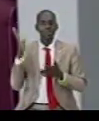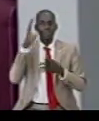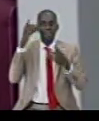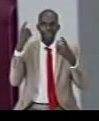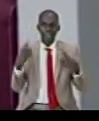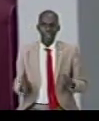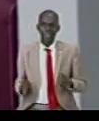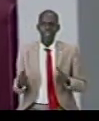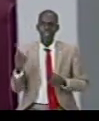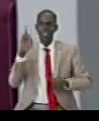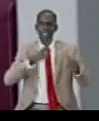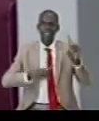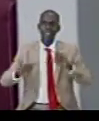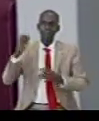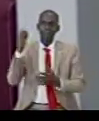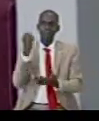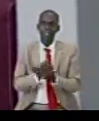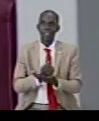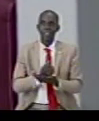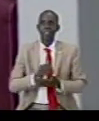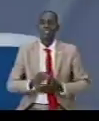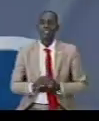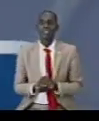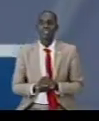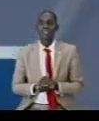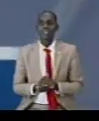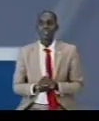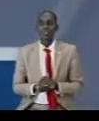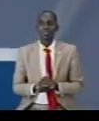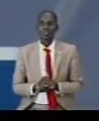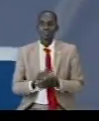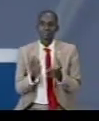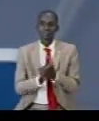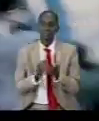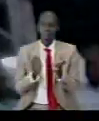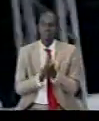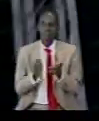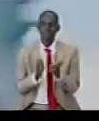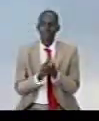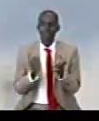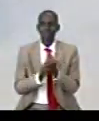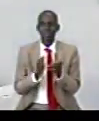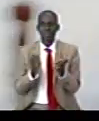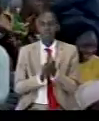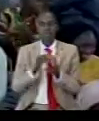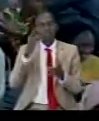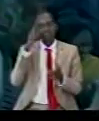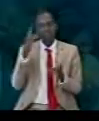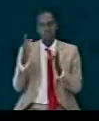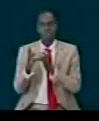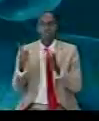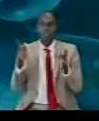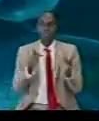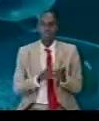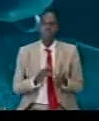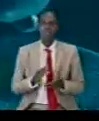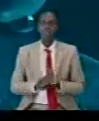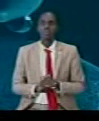Say amen. Put your hands together for Jesus Christ.